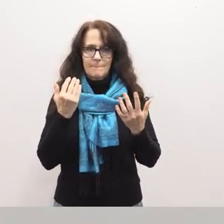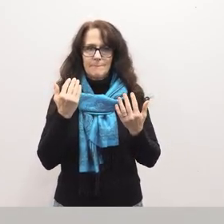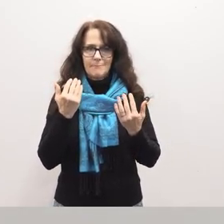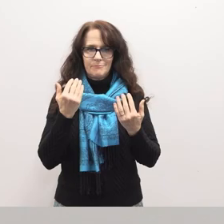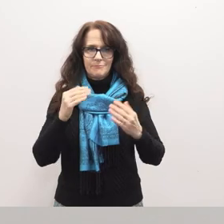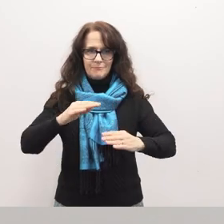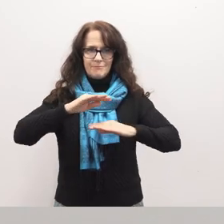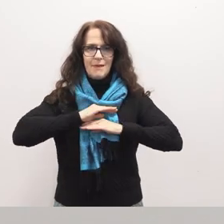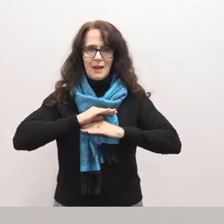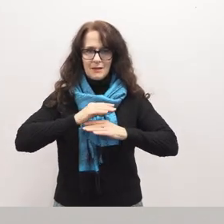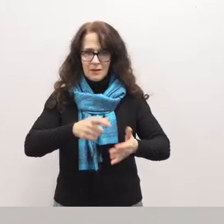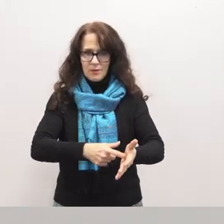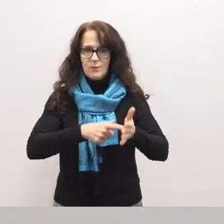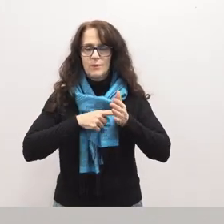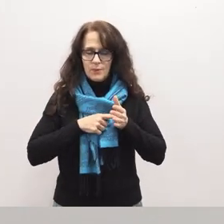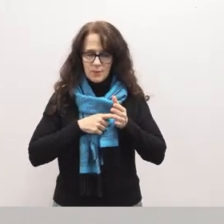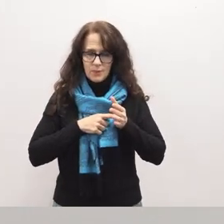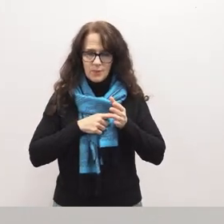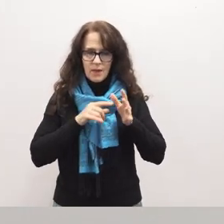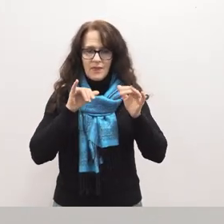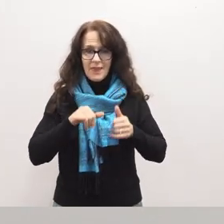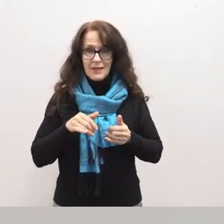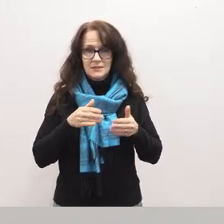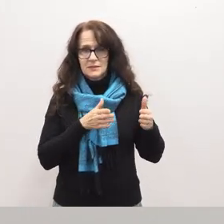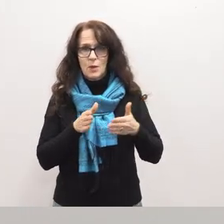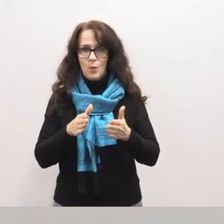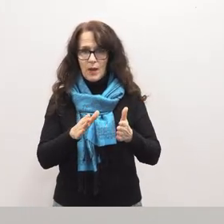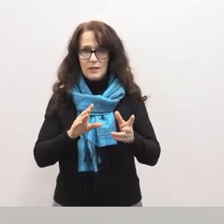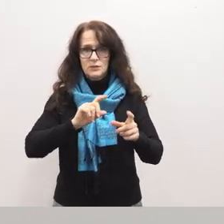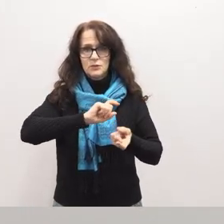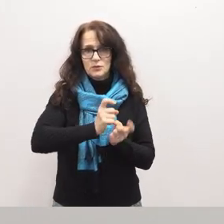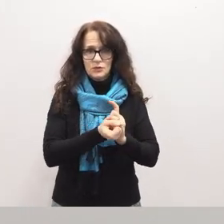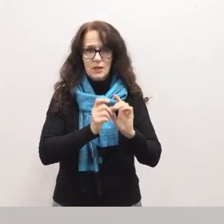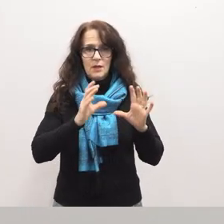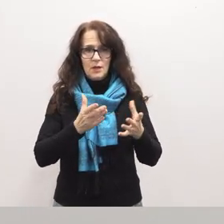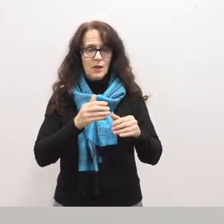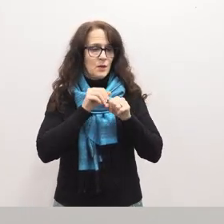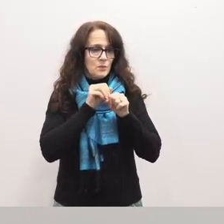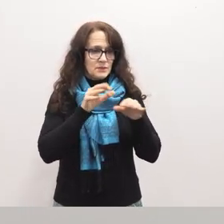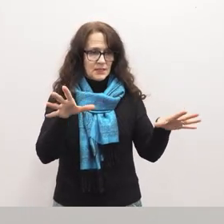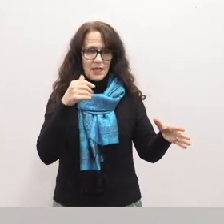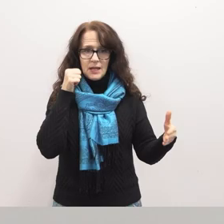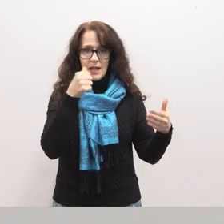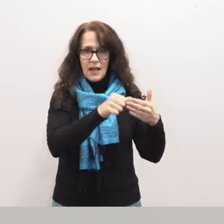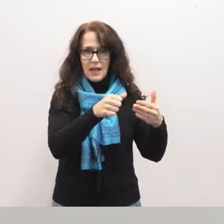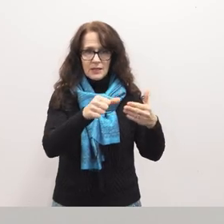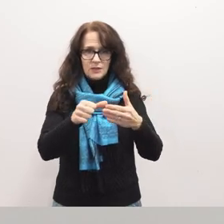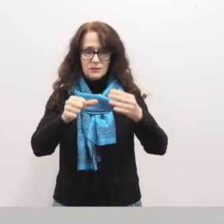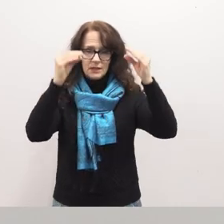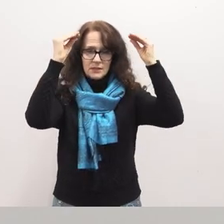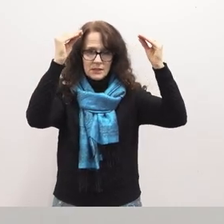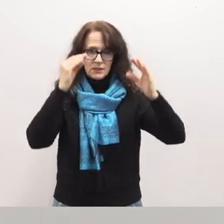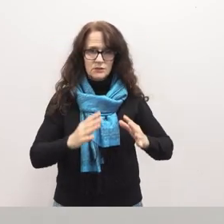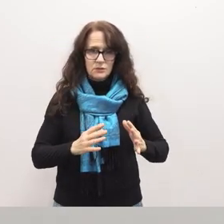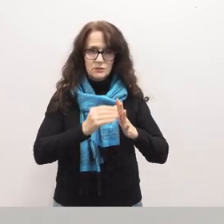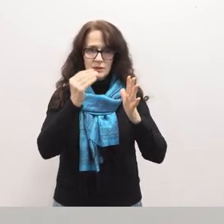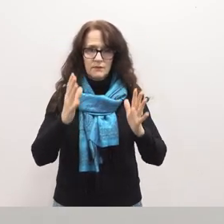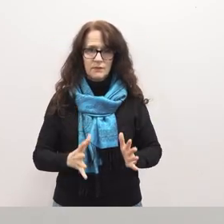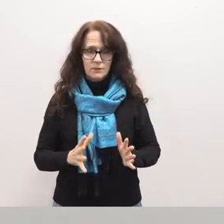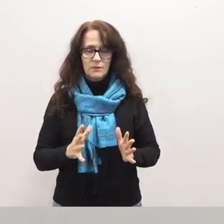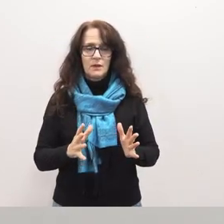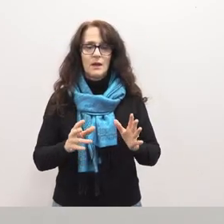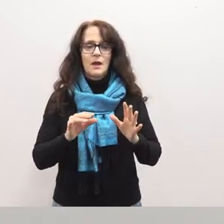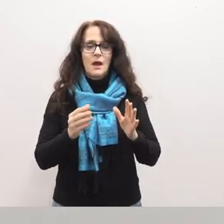an existing pathway as it stands now. We send out then letters to teachers of students that have